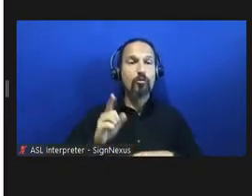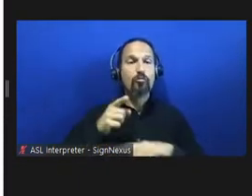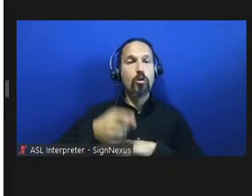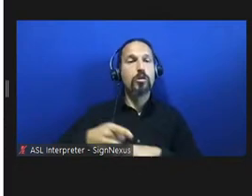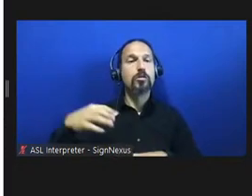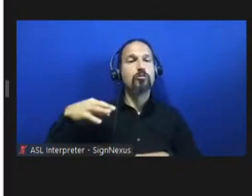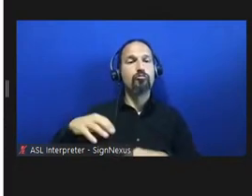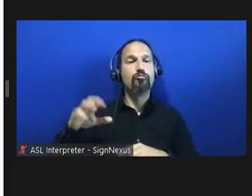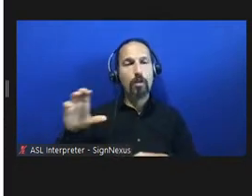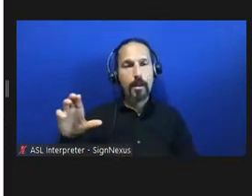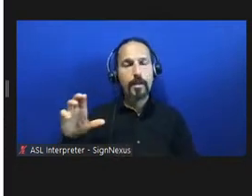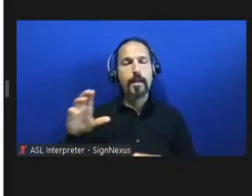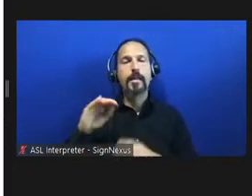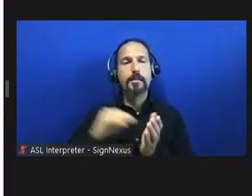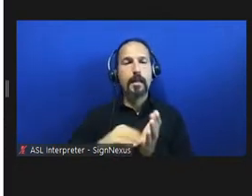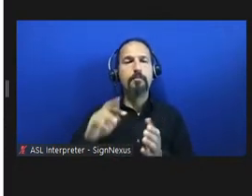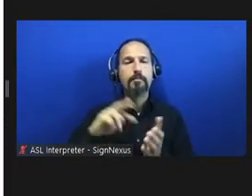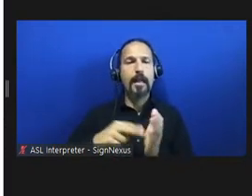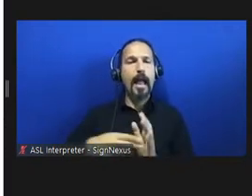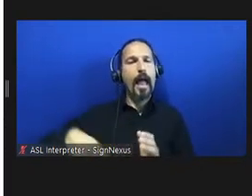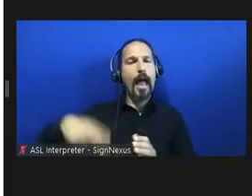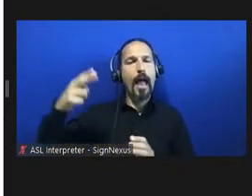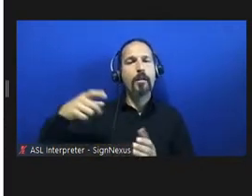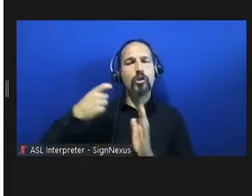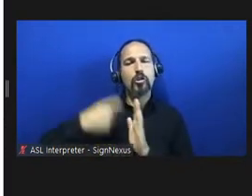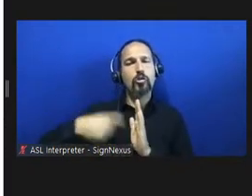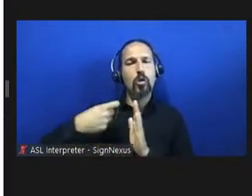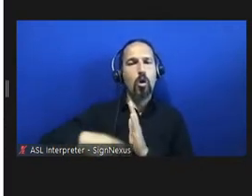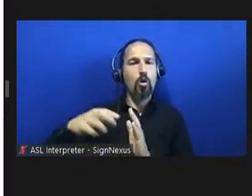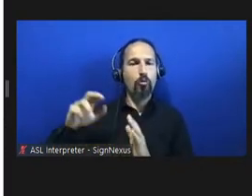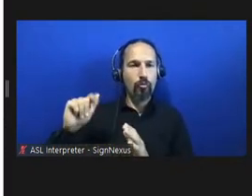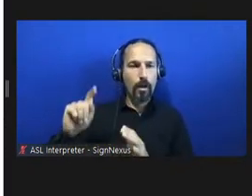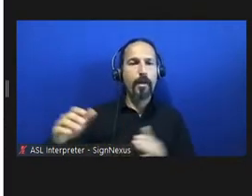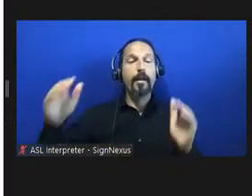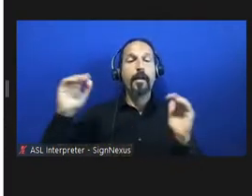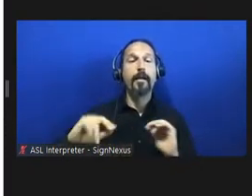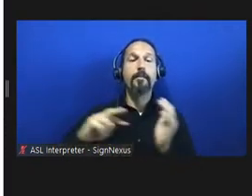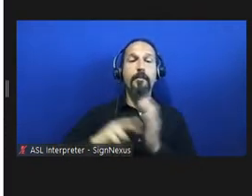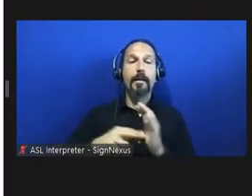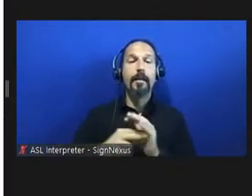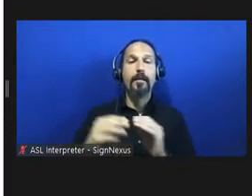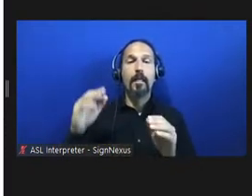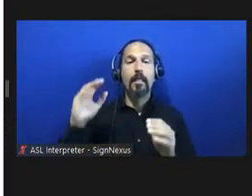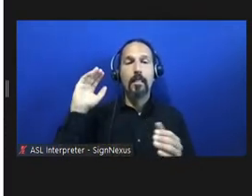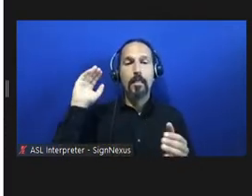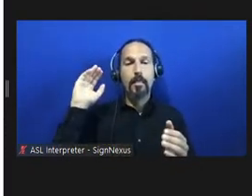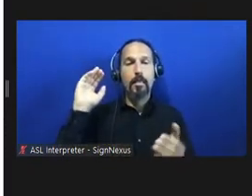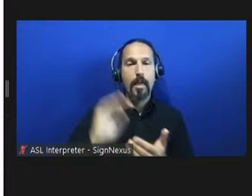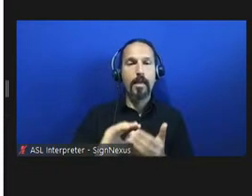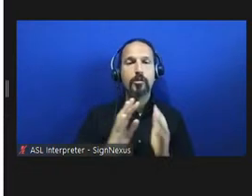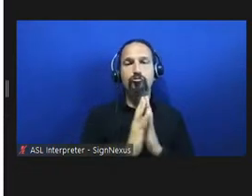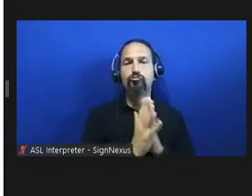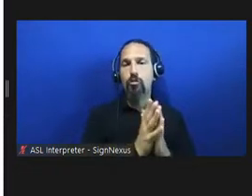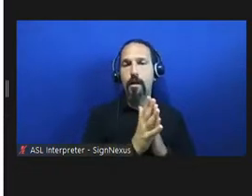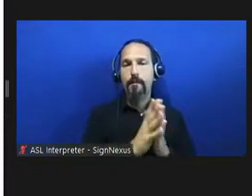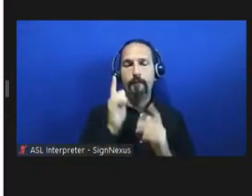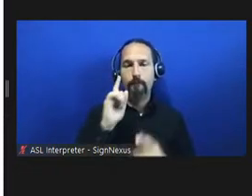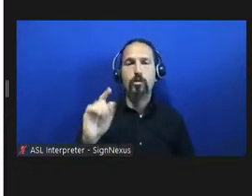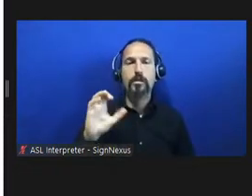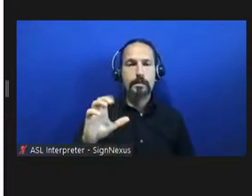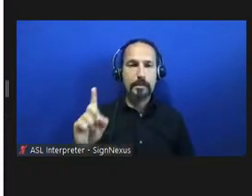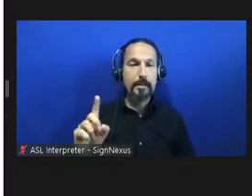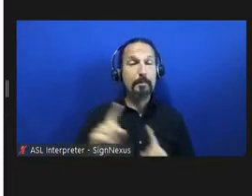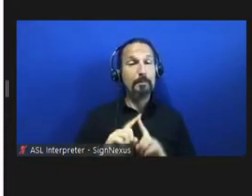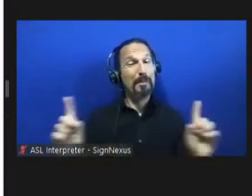higher toll rates higher toll rates lead to a greater degree of traffic reduction in the Manhattan Central business district